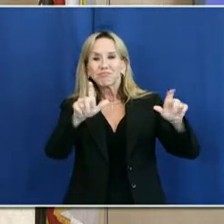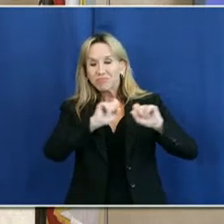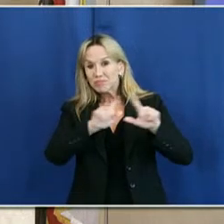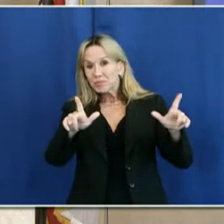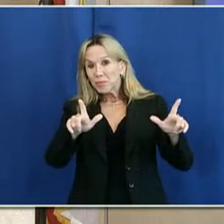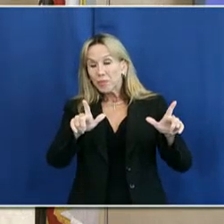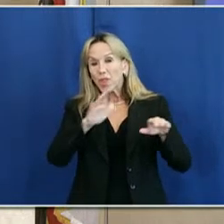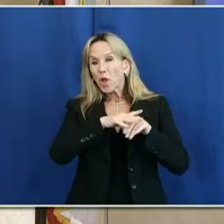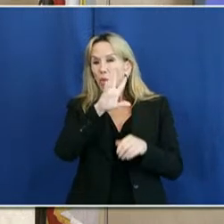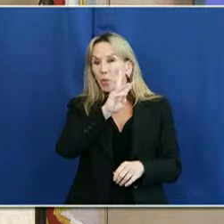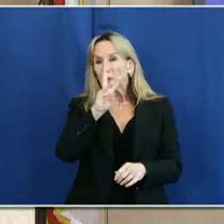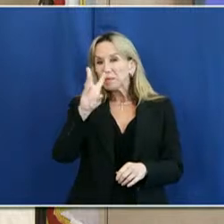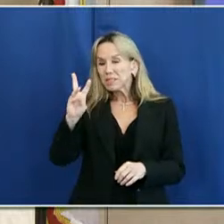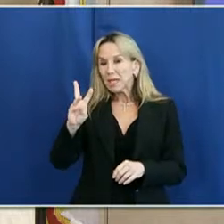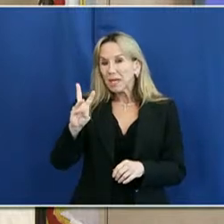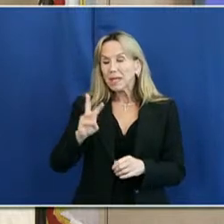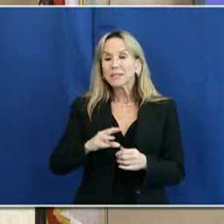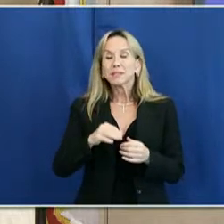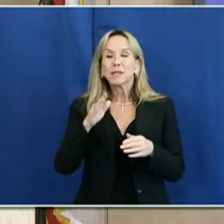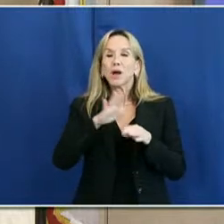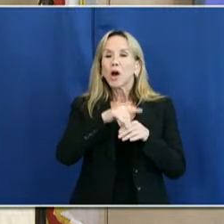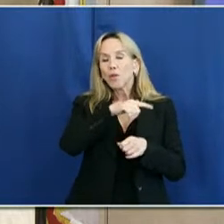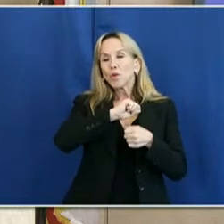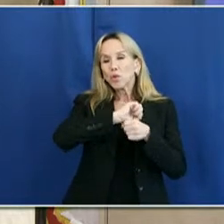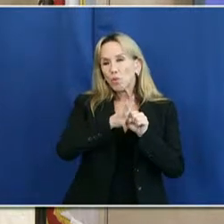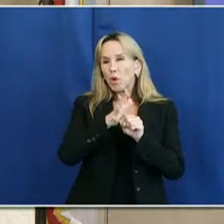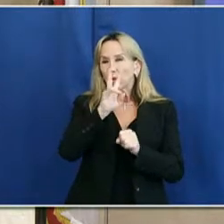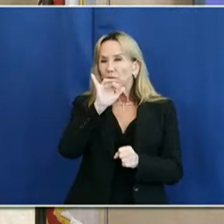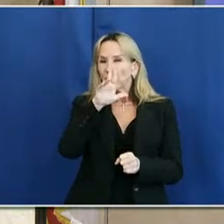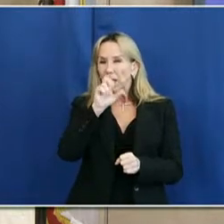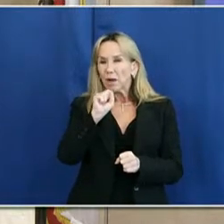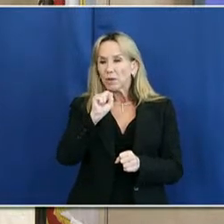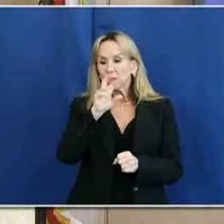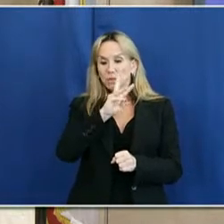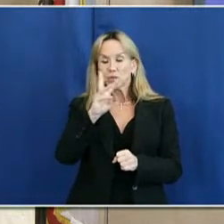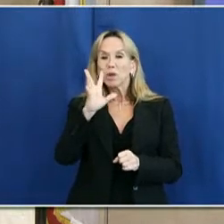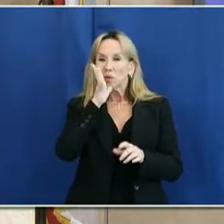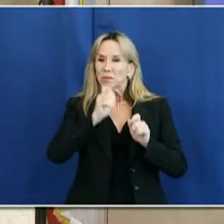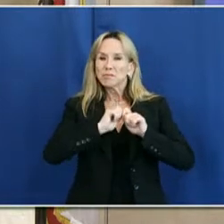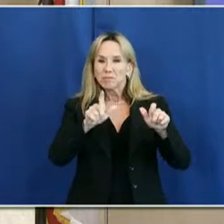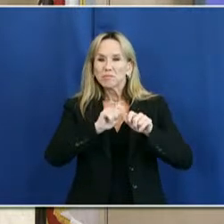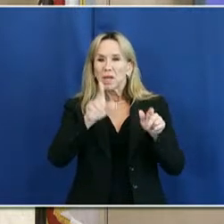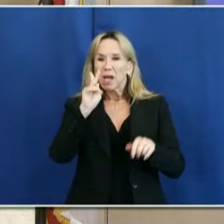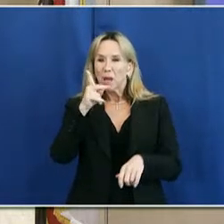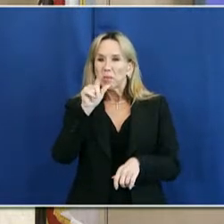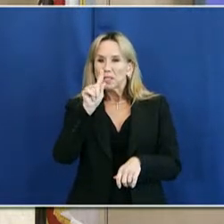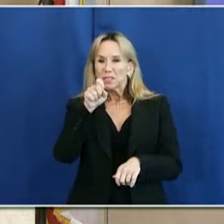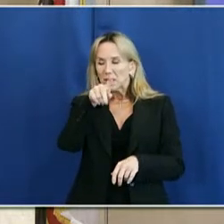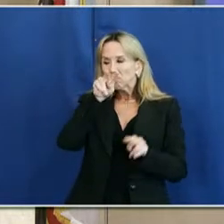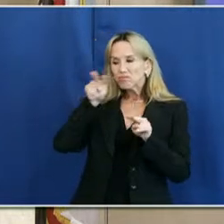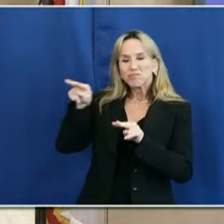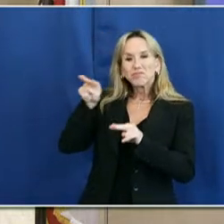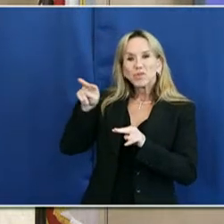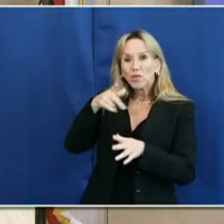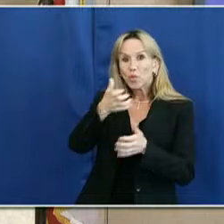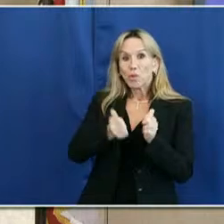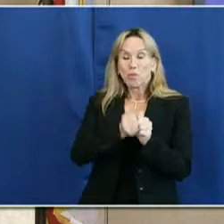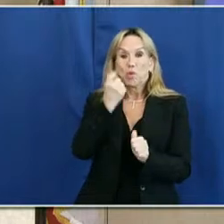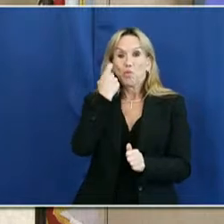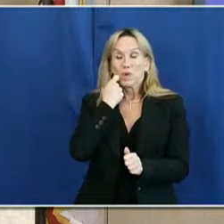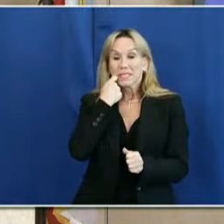media website, and our coronavirus website will continue to be updated, so please check it for the latest